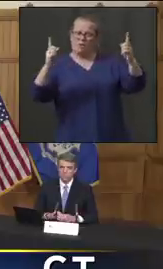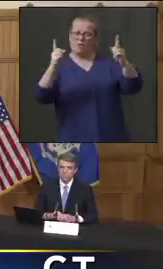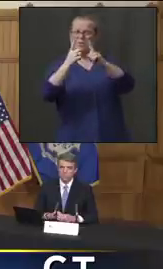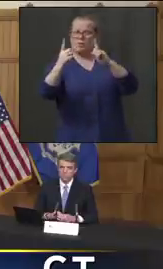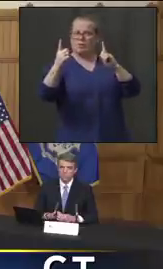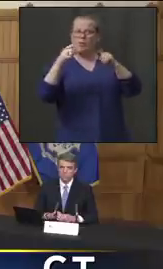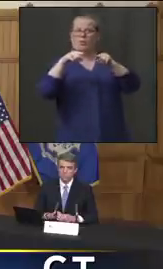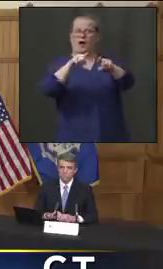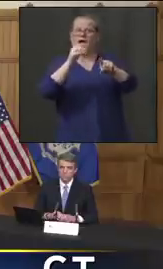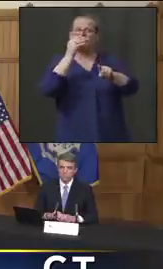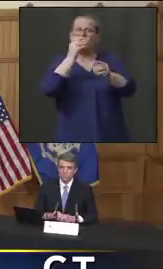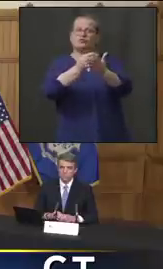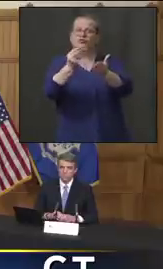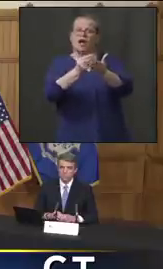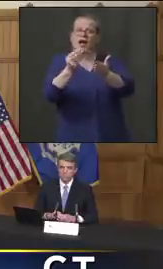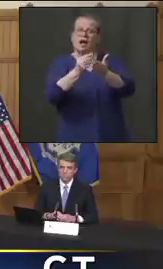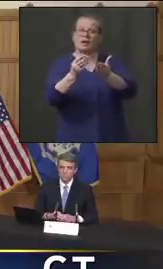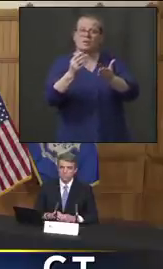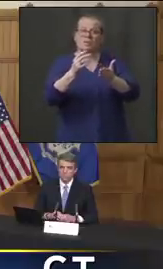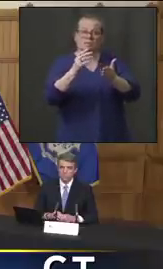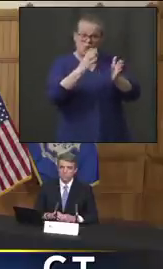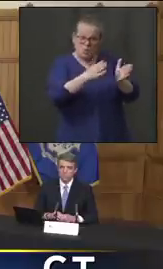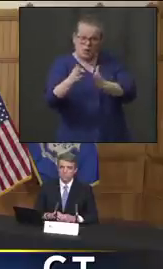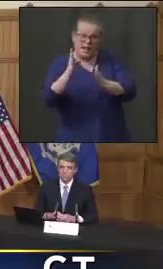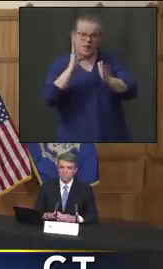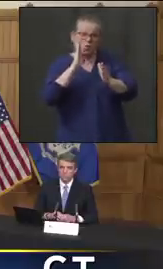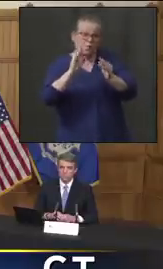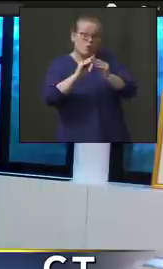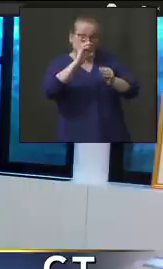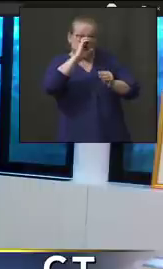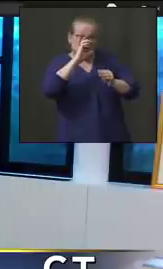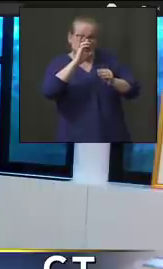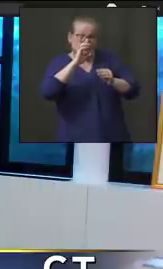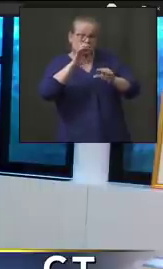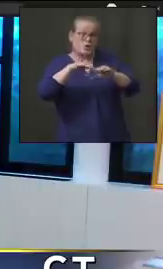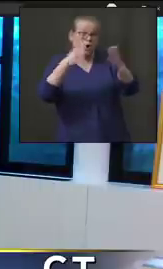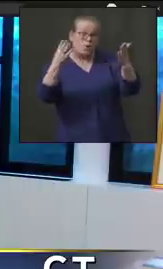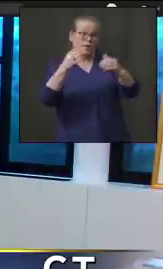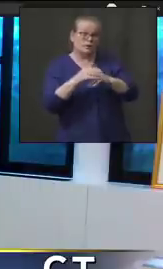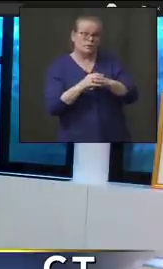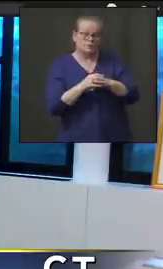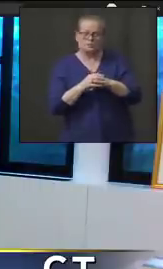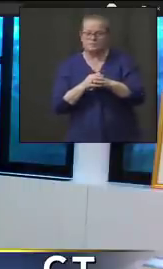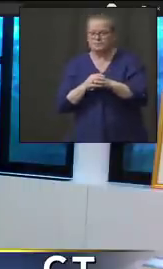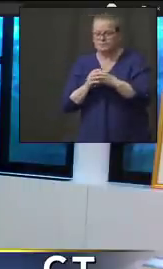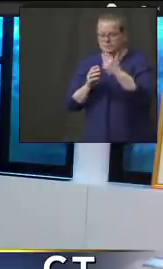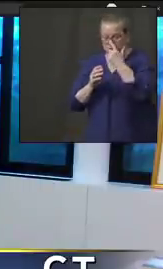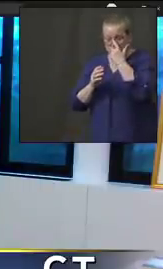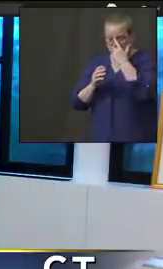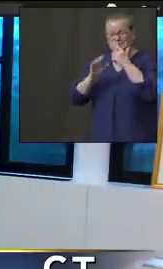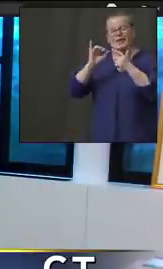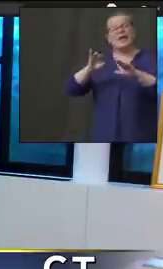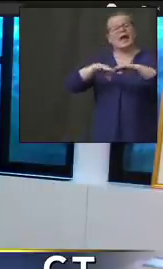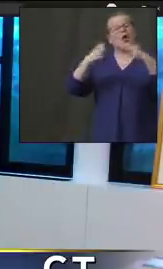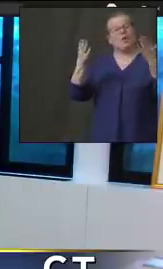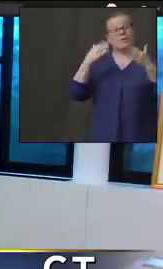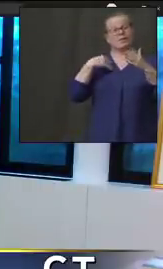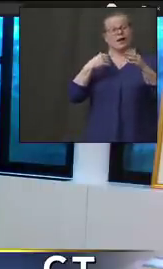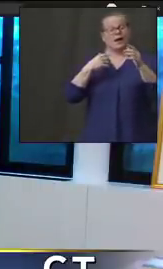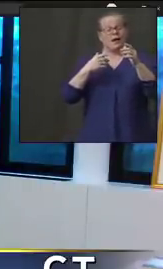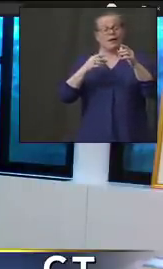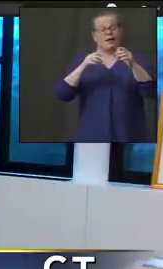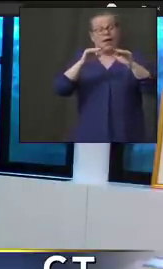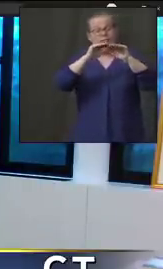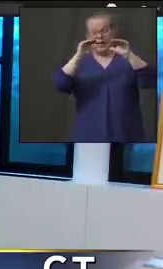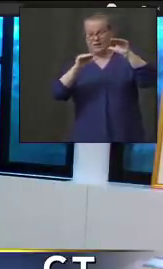place when we start to really reopen? The reopen level 4, which is the red level we're opening now at, has